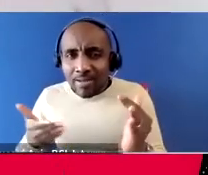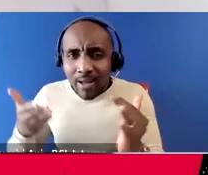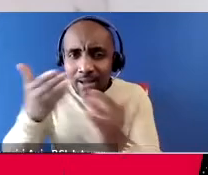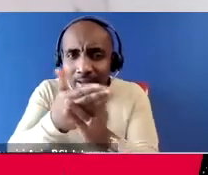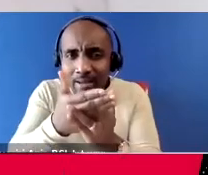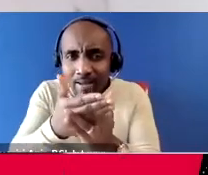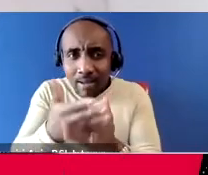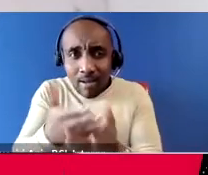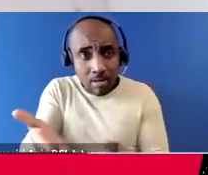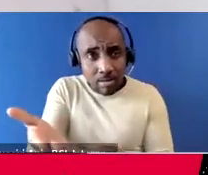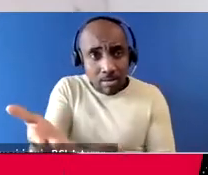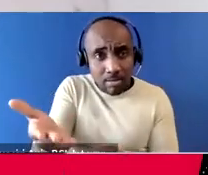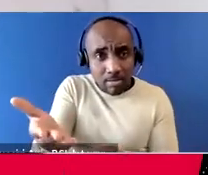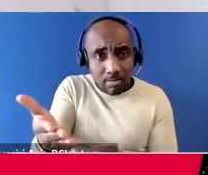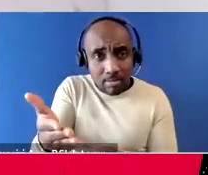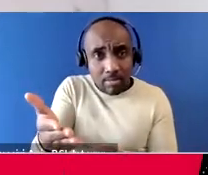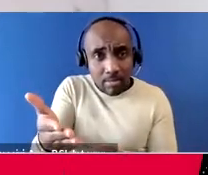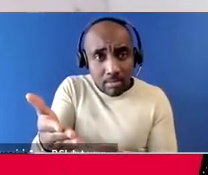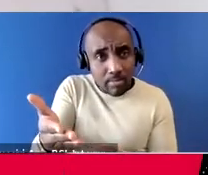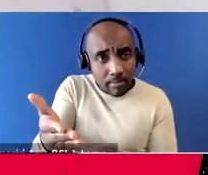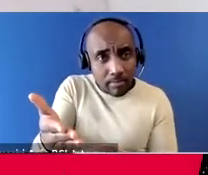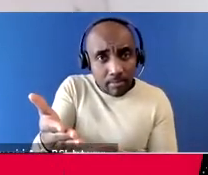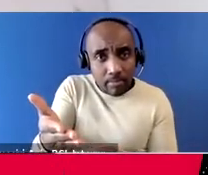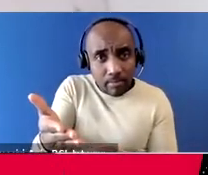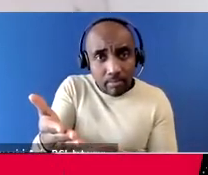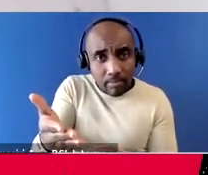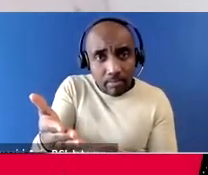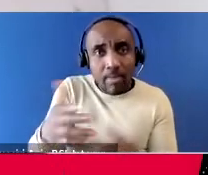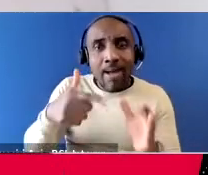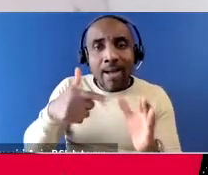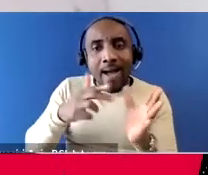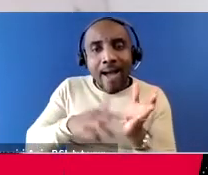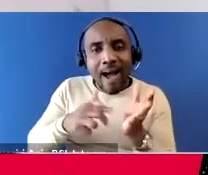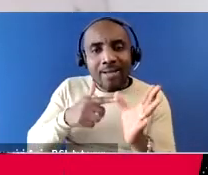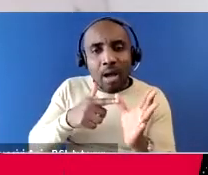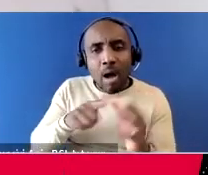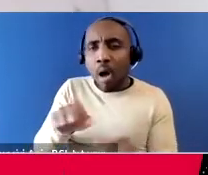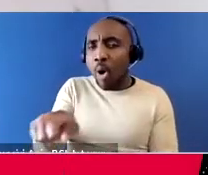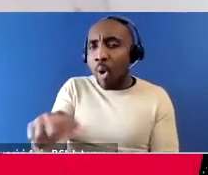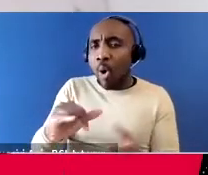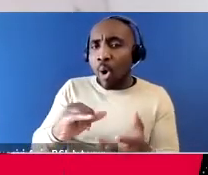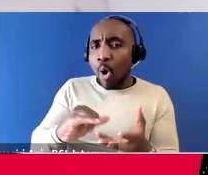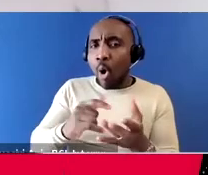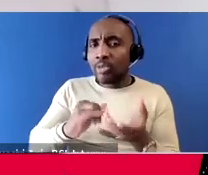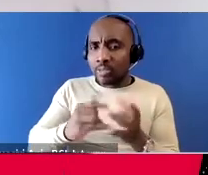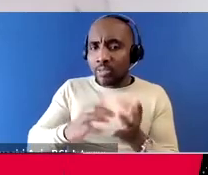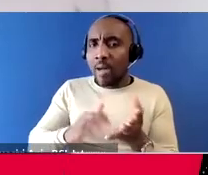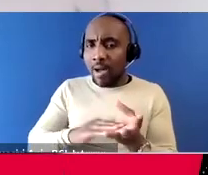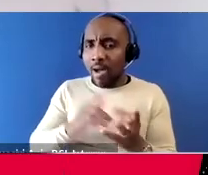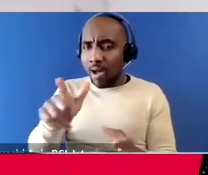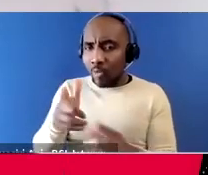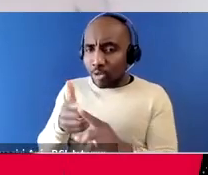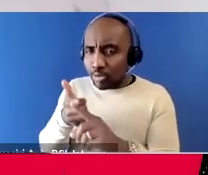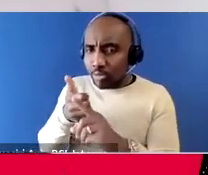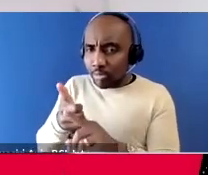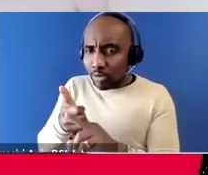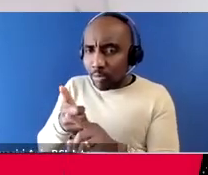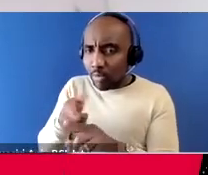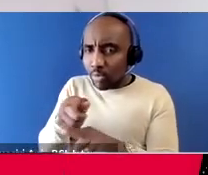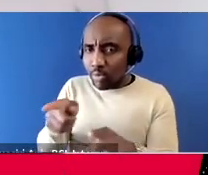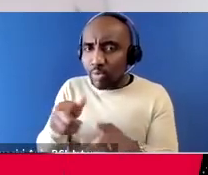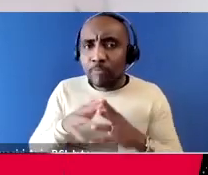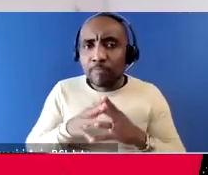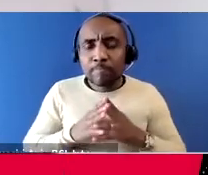I think it's good to think in terms of pursuing a variety of routes to